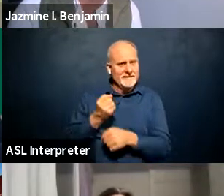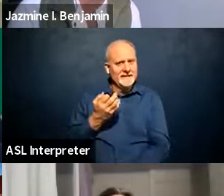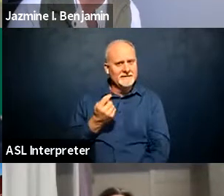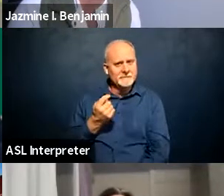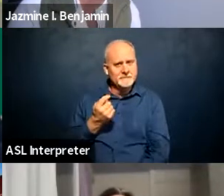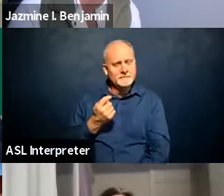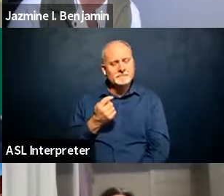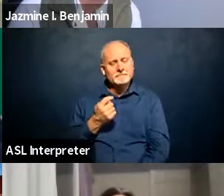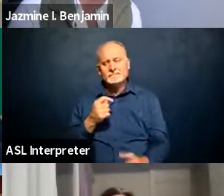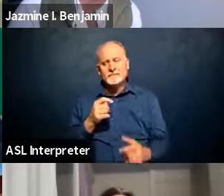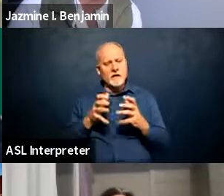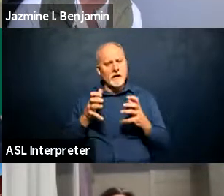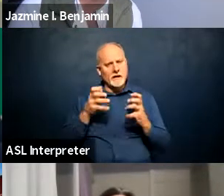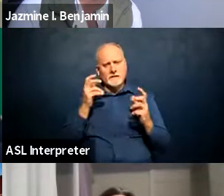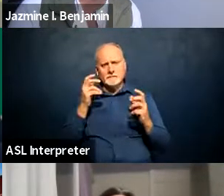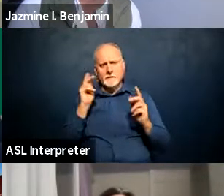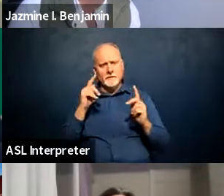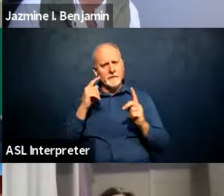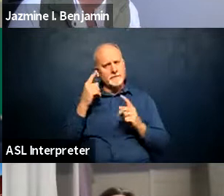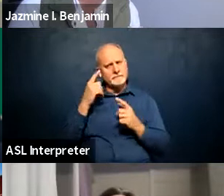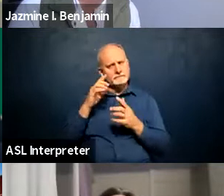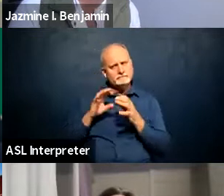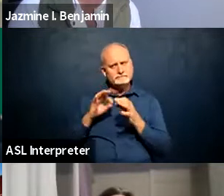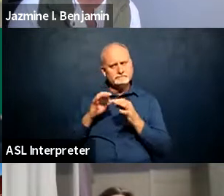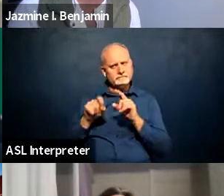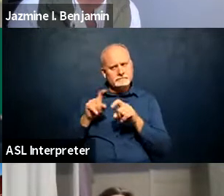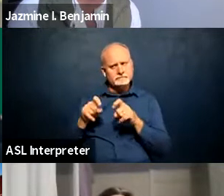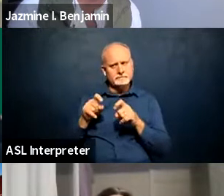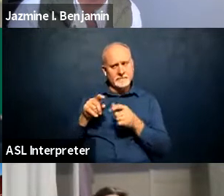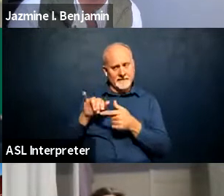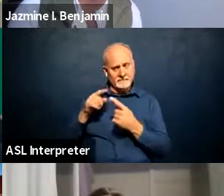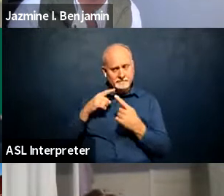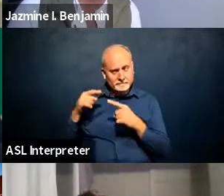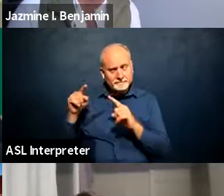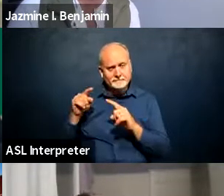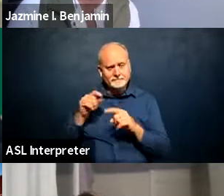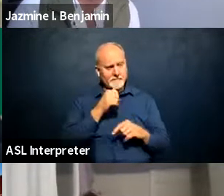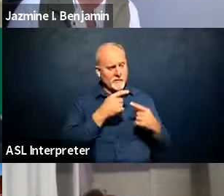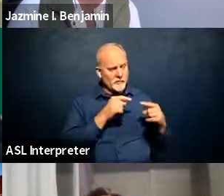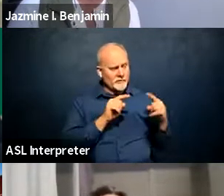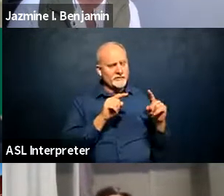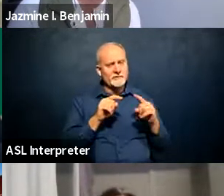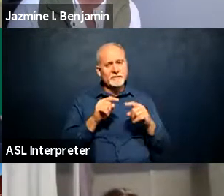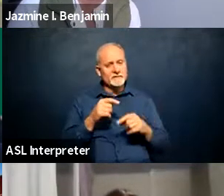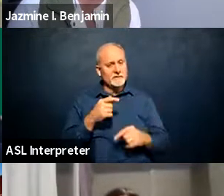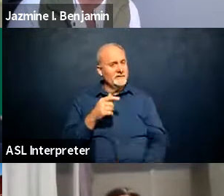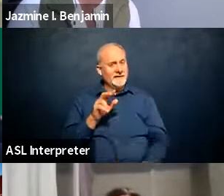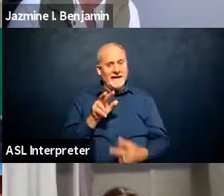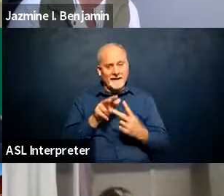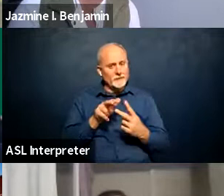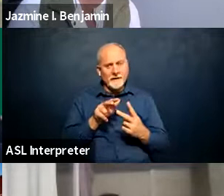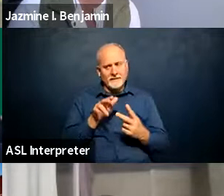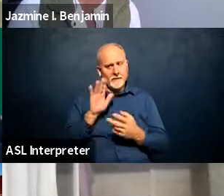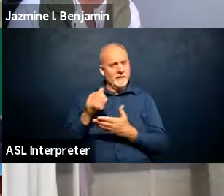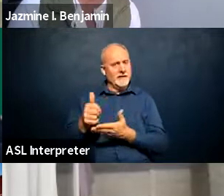There's a lot of speculation, as Dr. Vickers touched on, about whether or not the vaccine works. And I think that either way, it goes a long